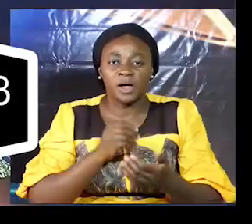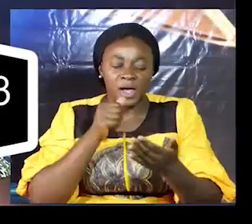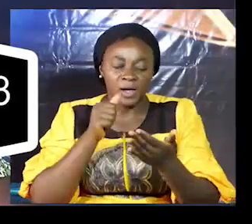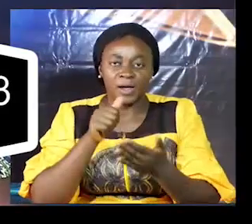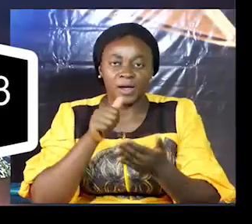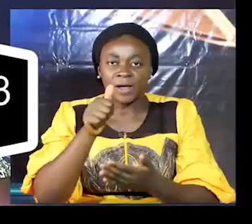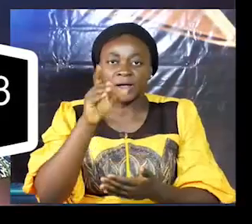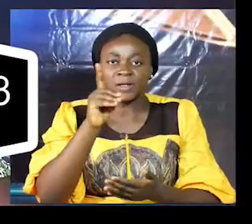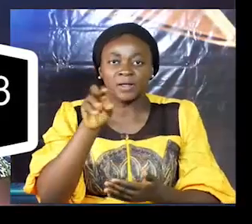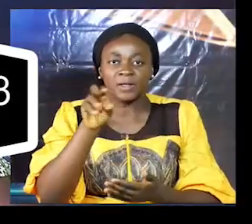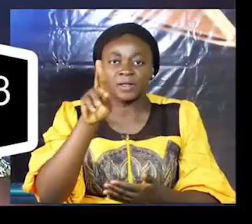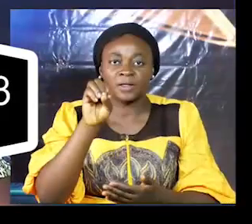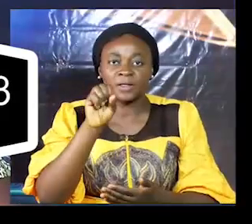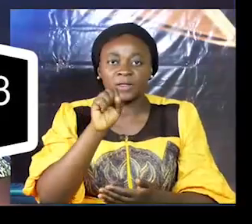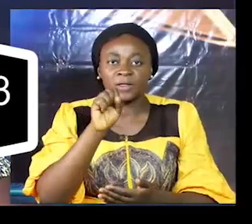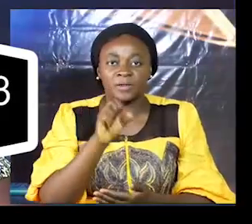abuja.livingseed@gmail.com.